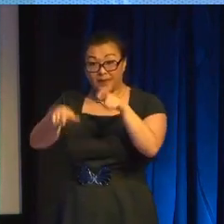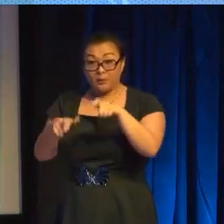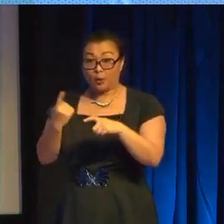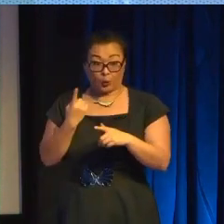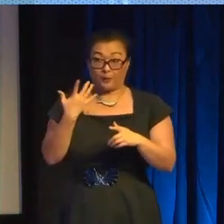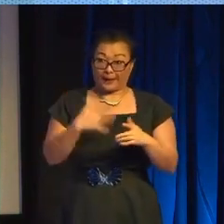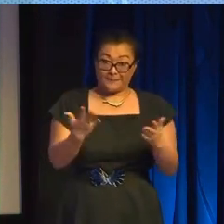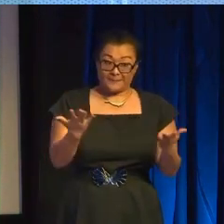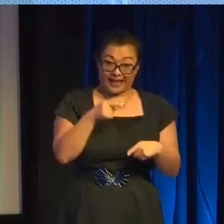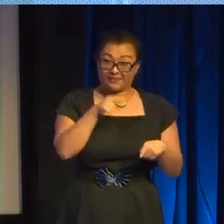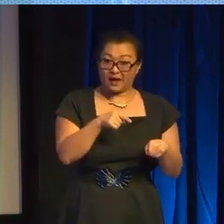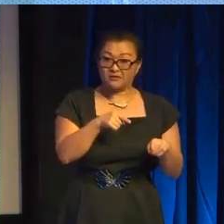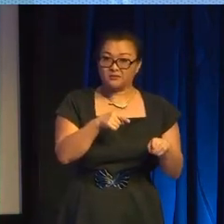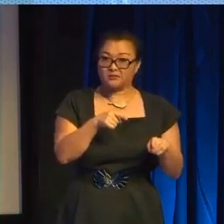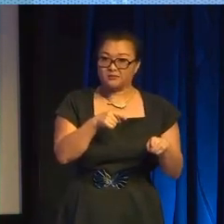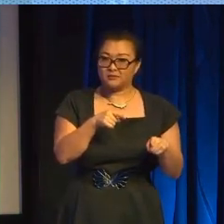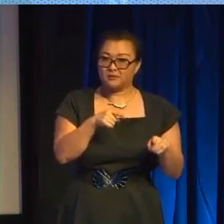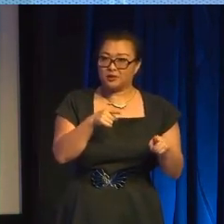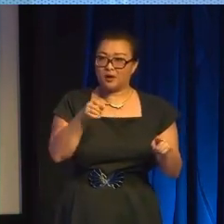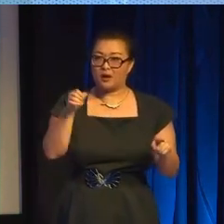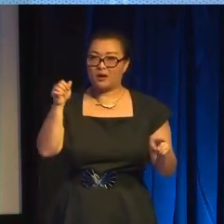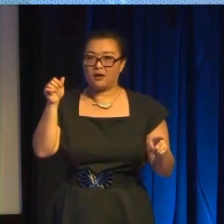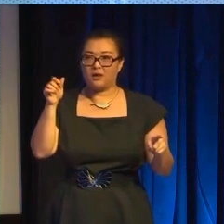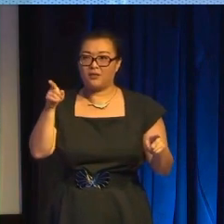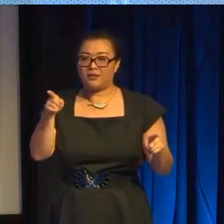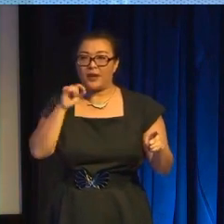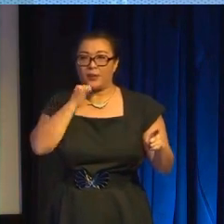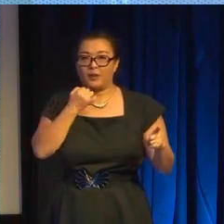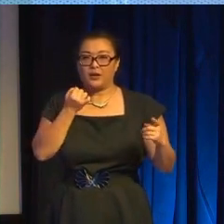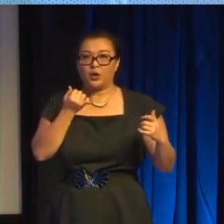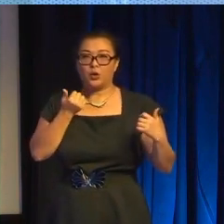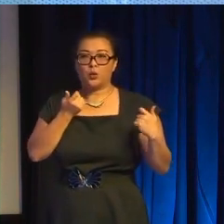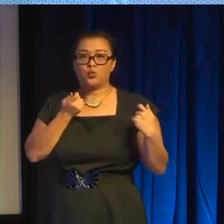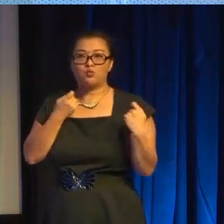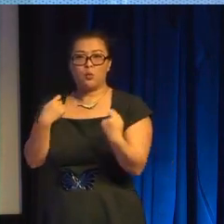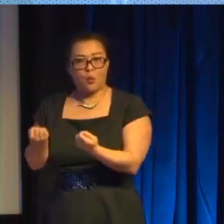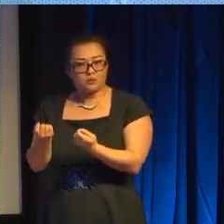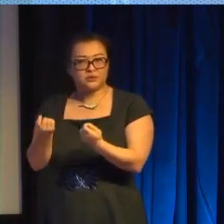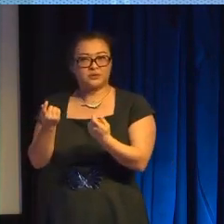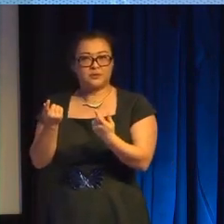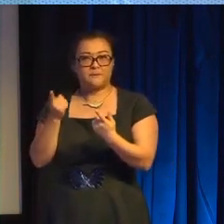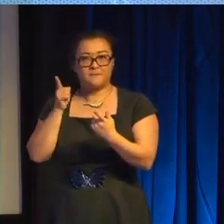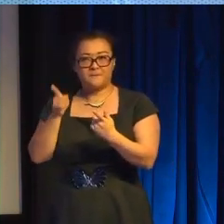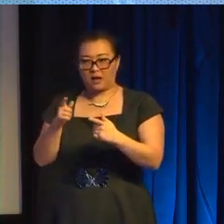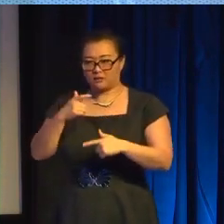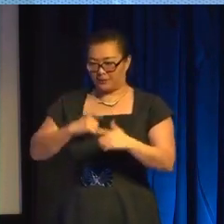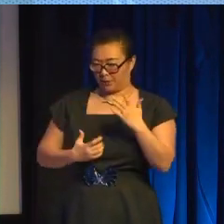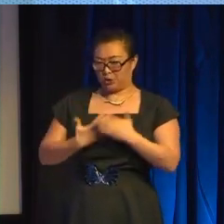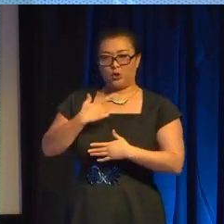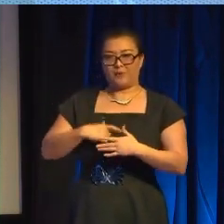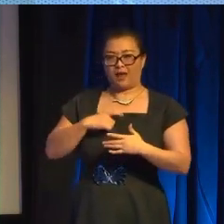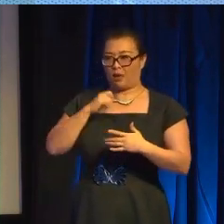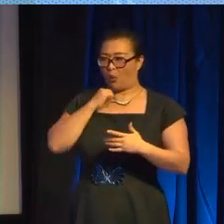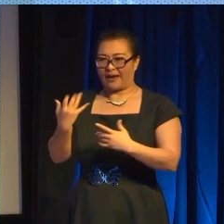be rewarded with elements that don't in any way alienate people who haven't played the original. So, yeah, no, the simple answer